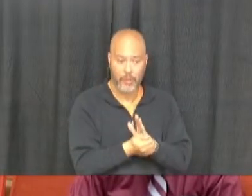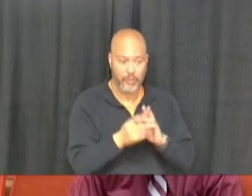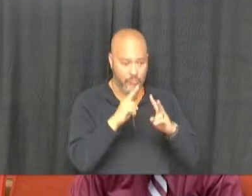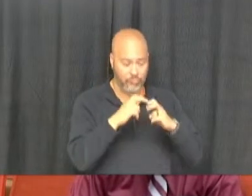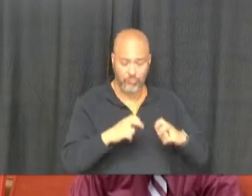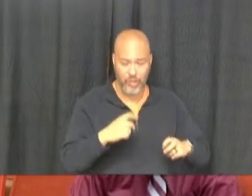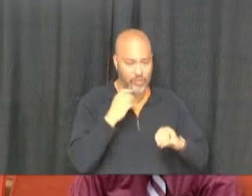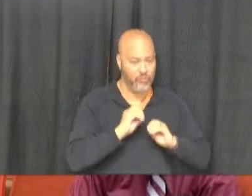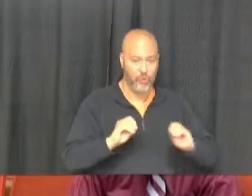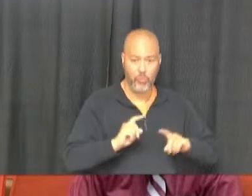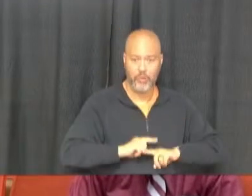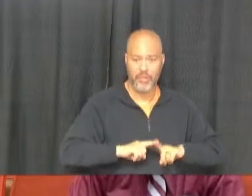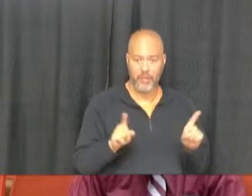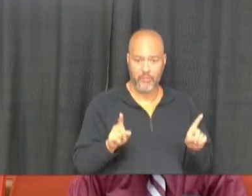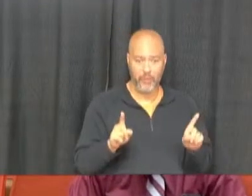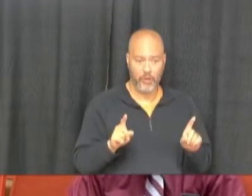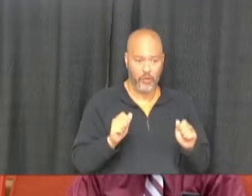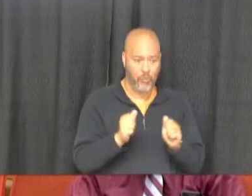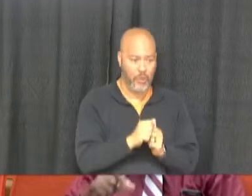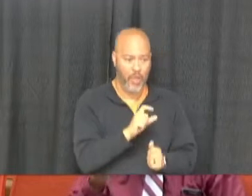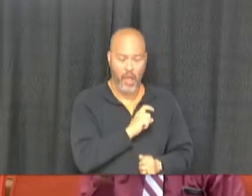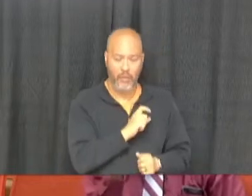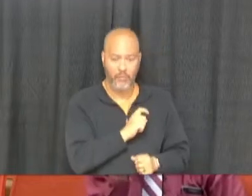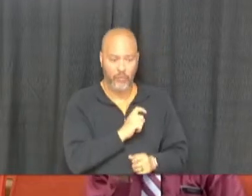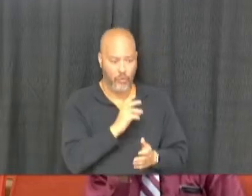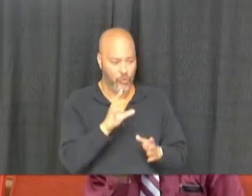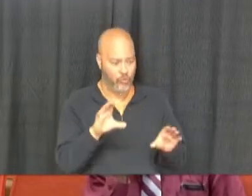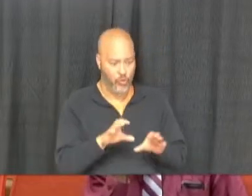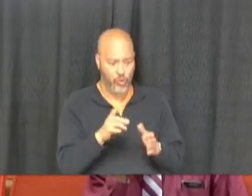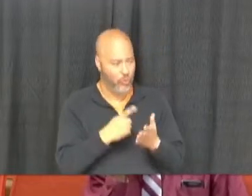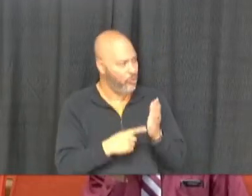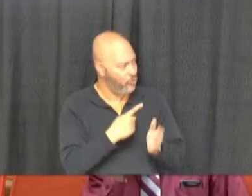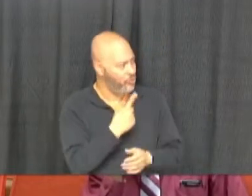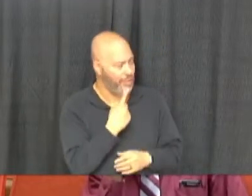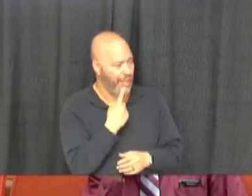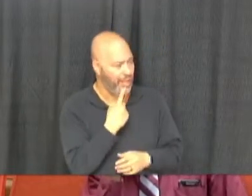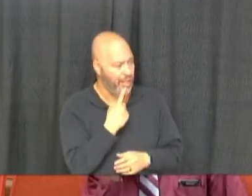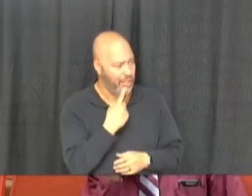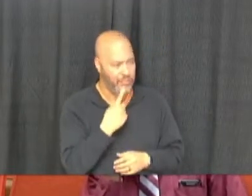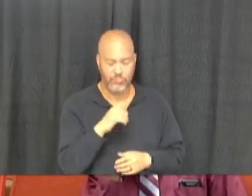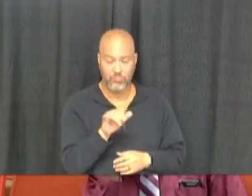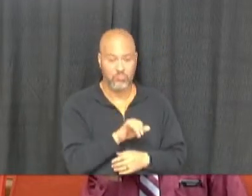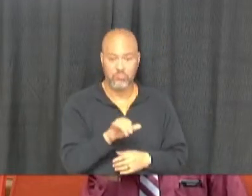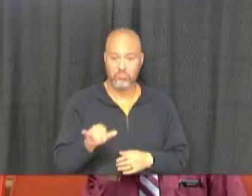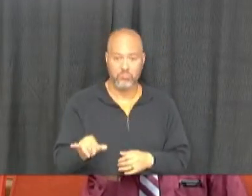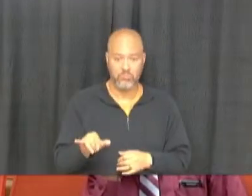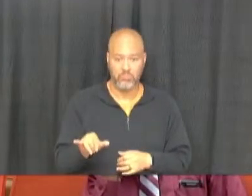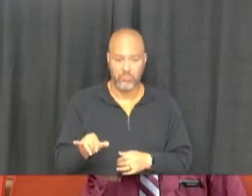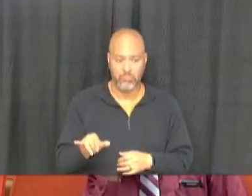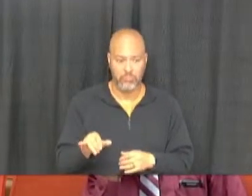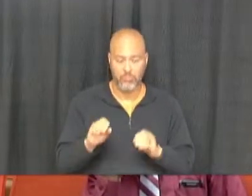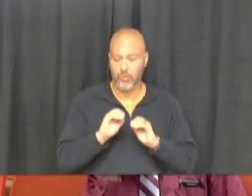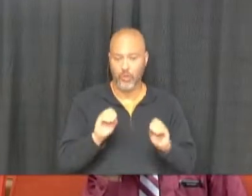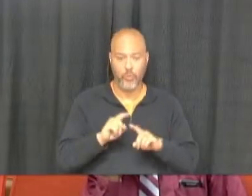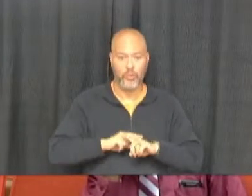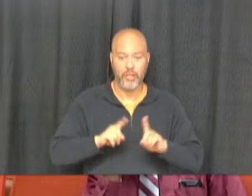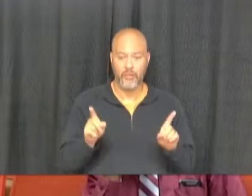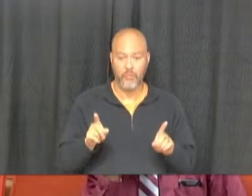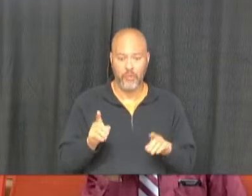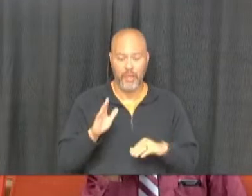no different with an officer doing what you just mentioned. It's also absolutely no